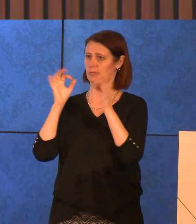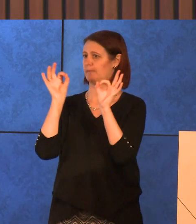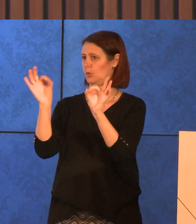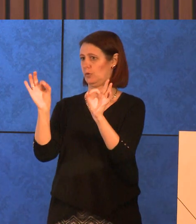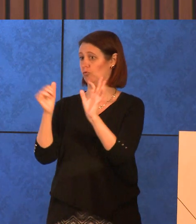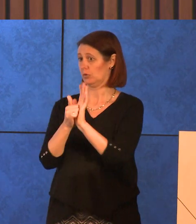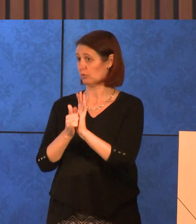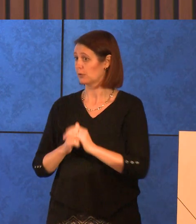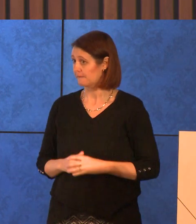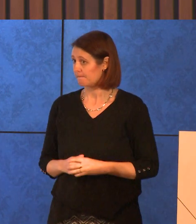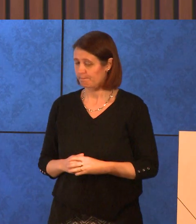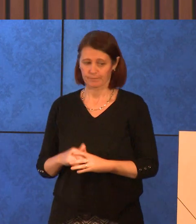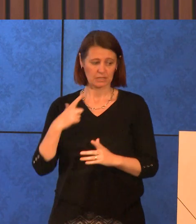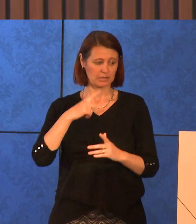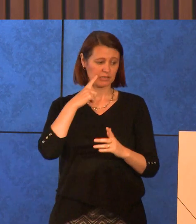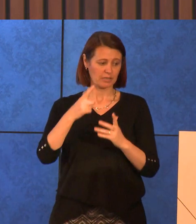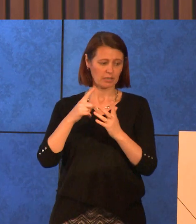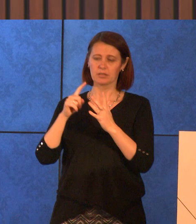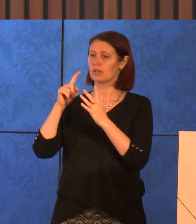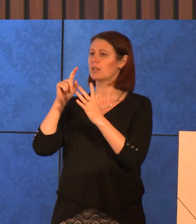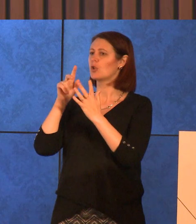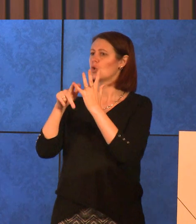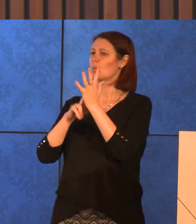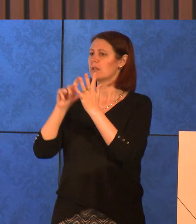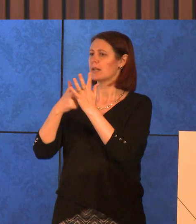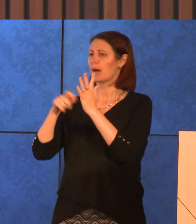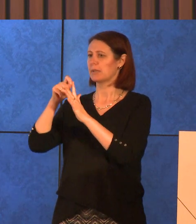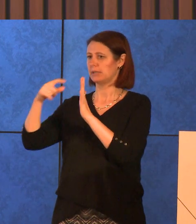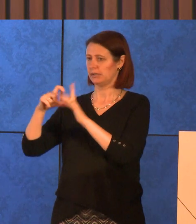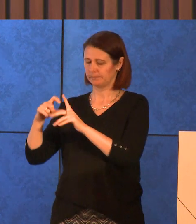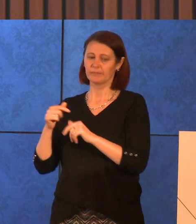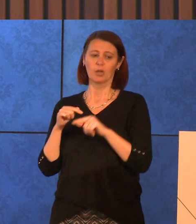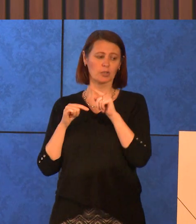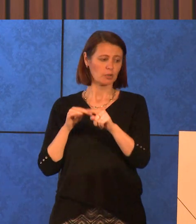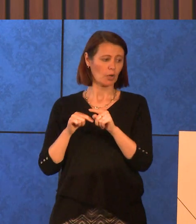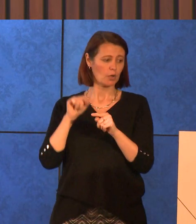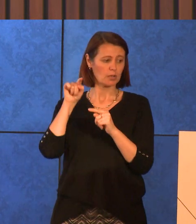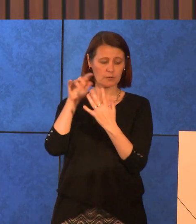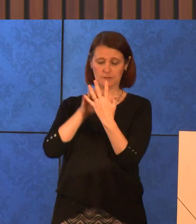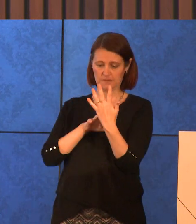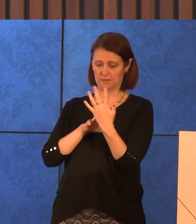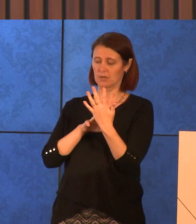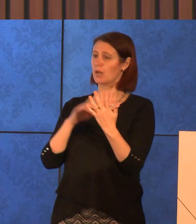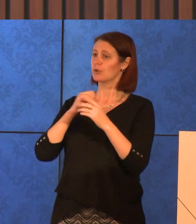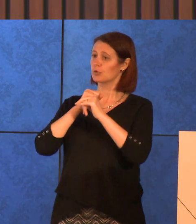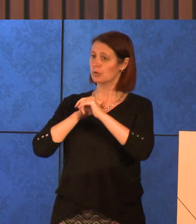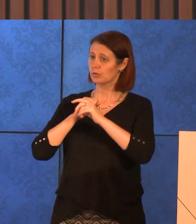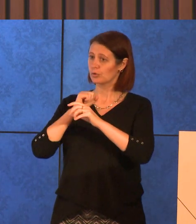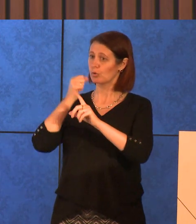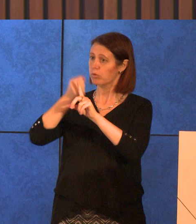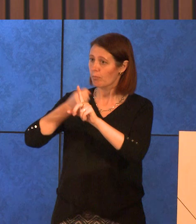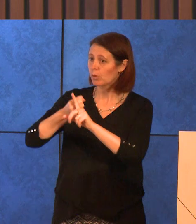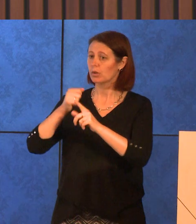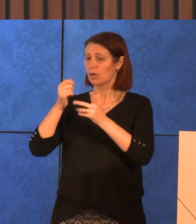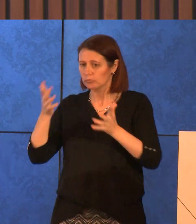says under the UNCRPD, Article 1 is the purpose of the present convention is to promote, protect and